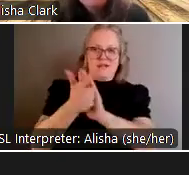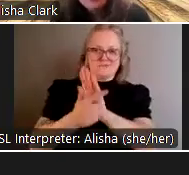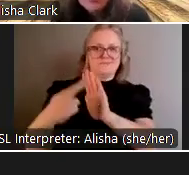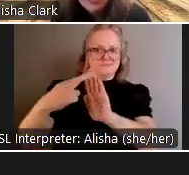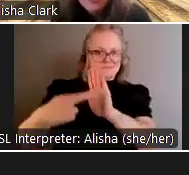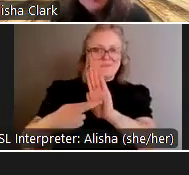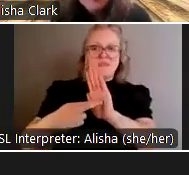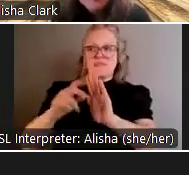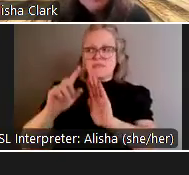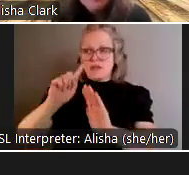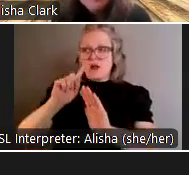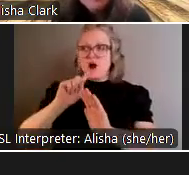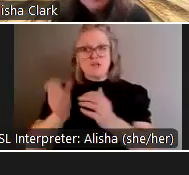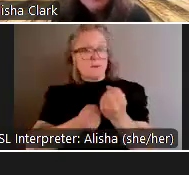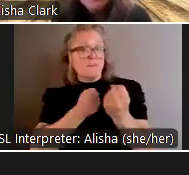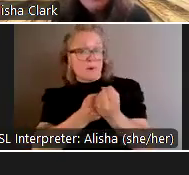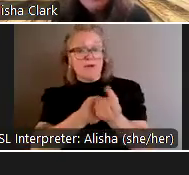are referring to.